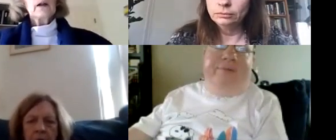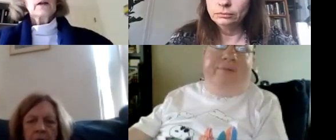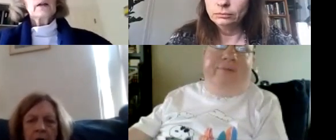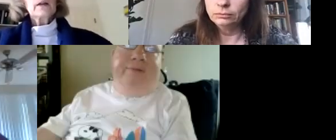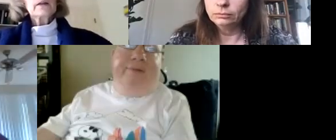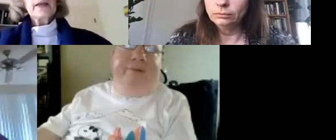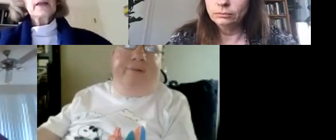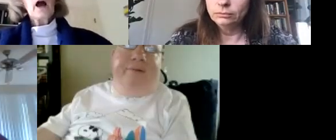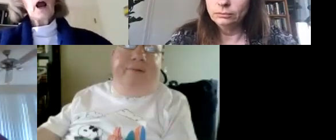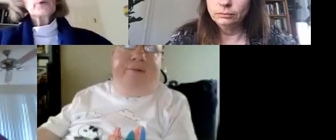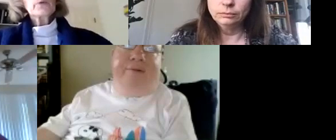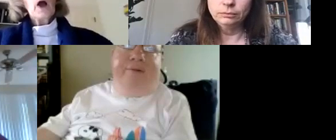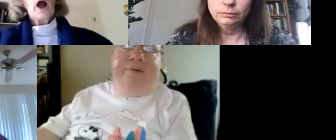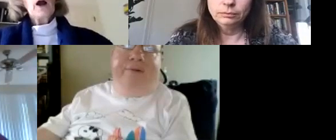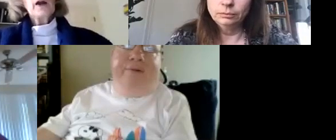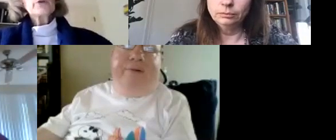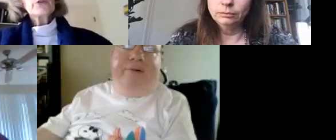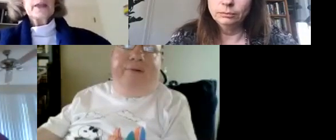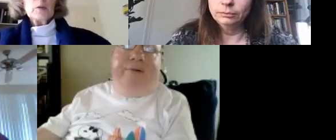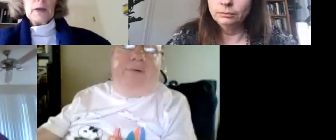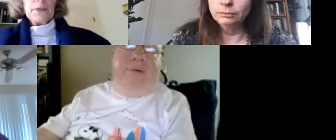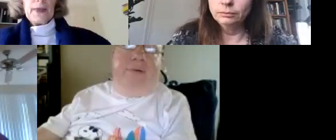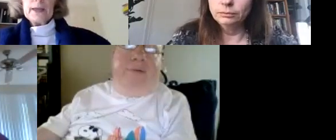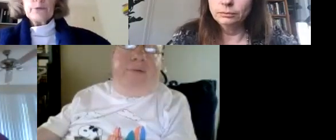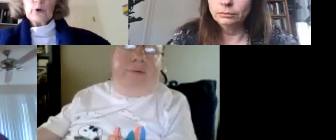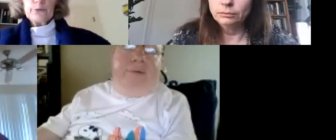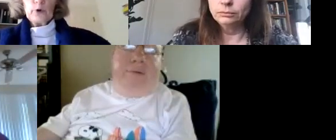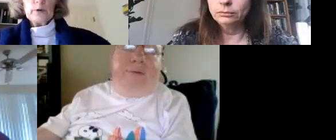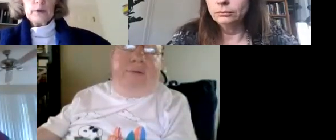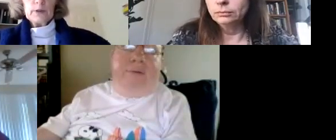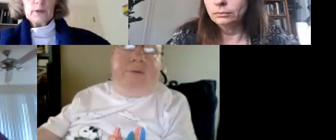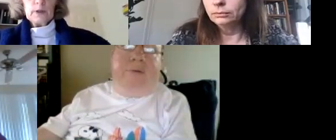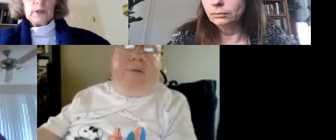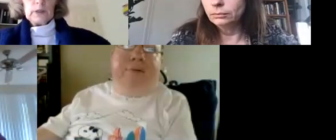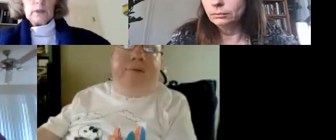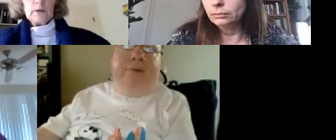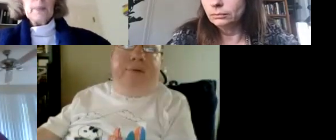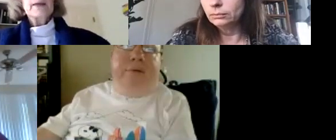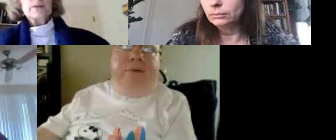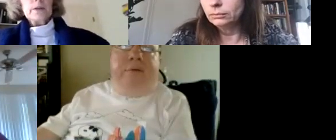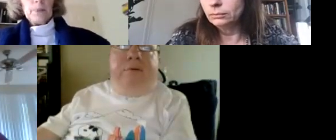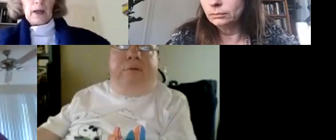Dr. Karen, do you have it right here? Are you thinking about the 844?